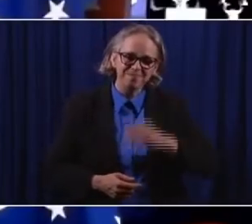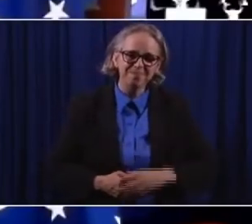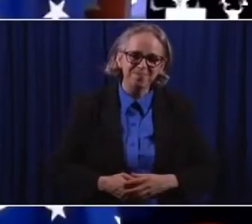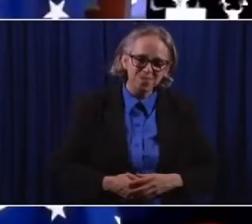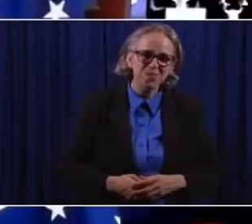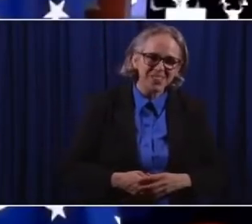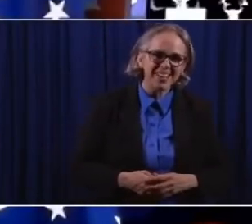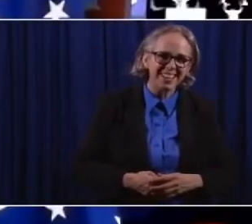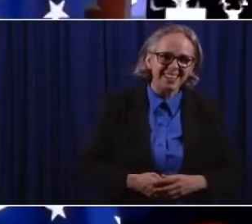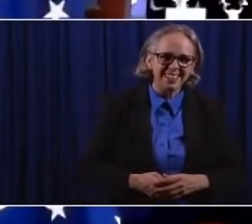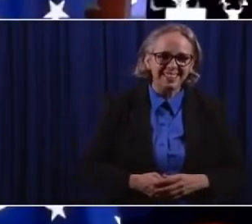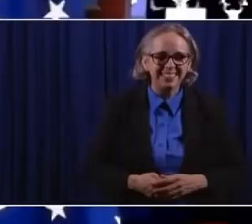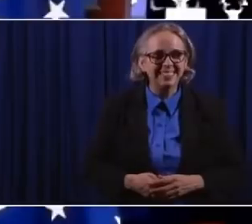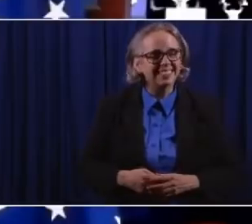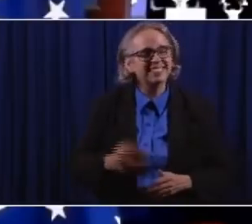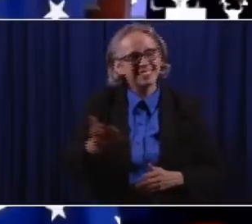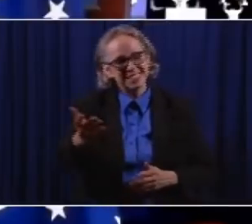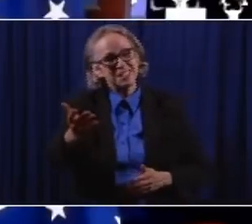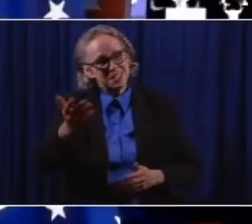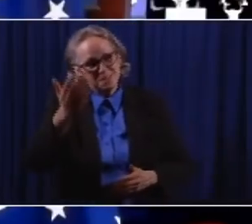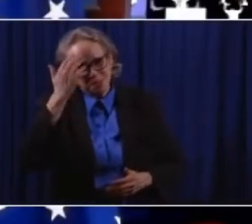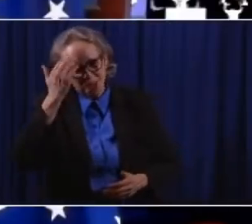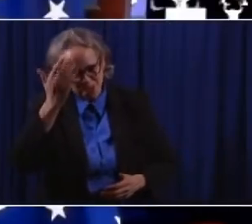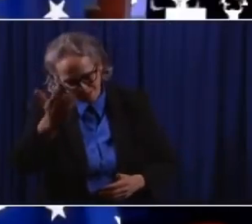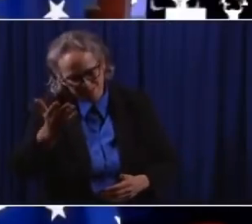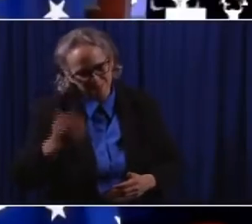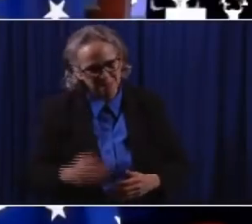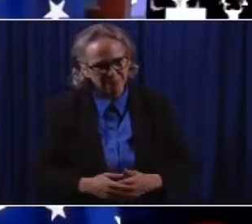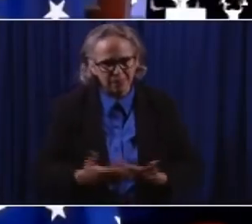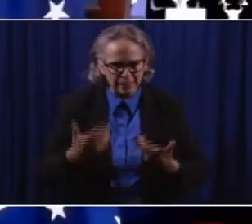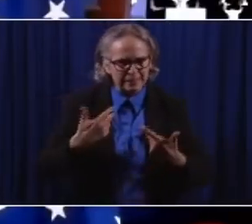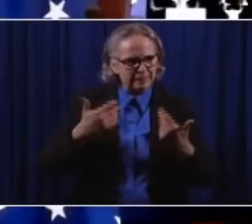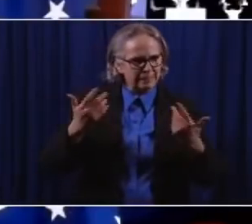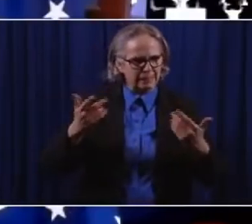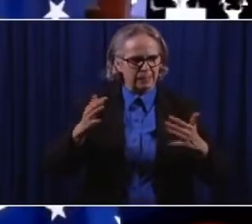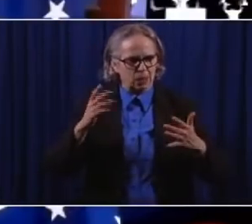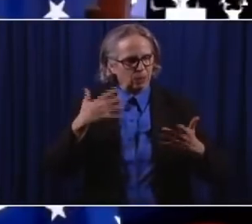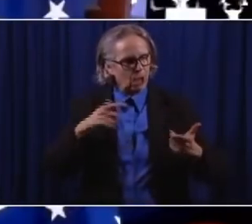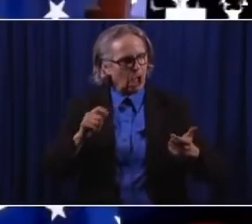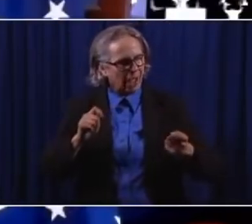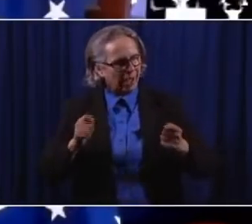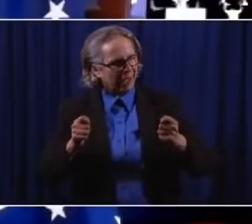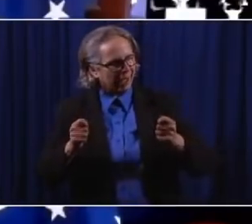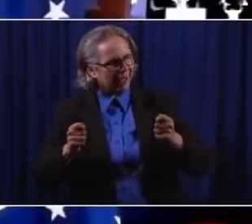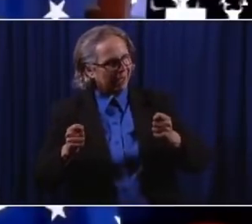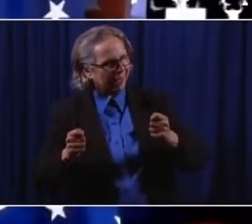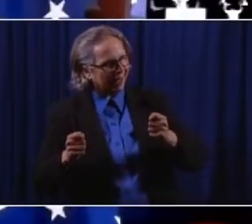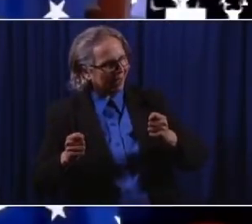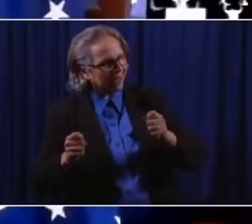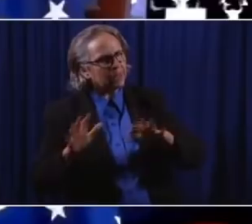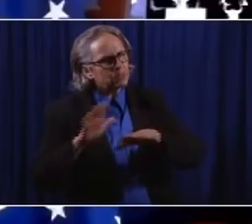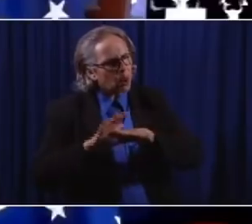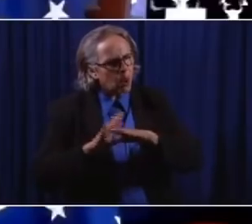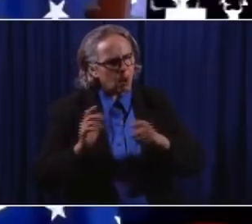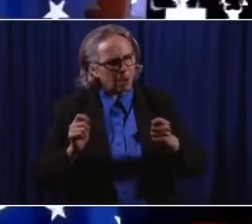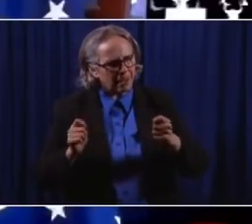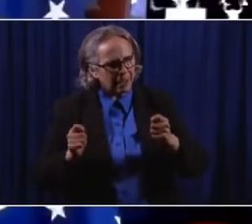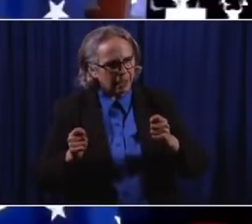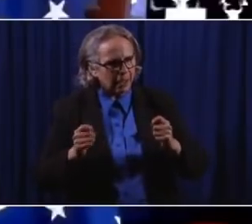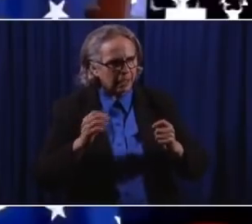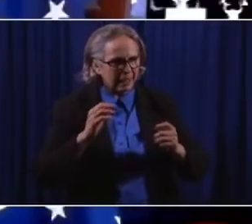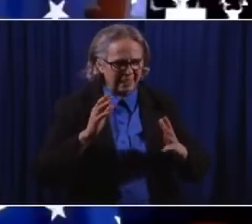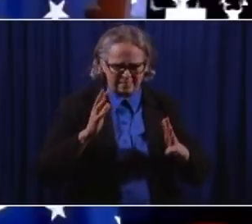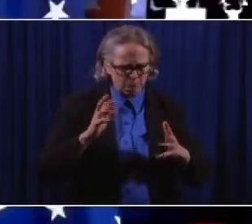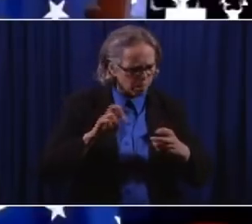trying to incrementally get back into things. As we learn from these experiences, we begin to